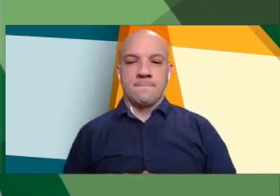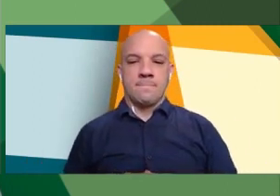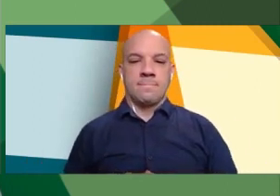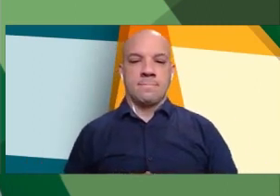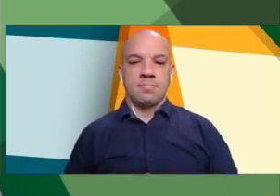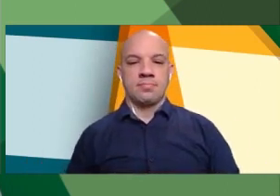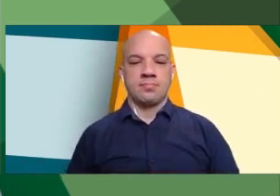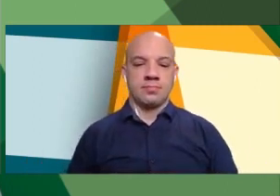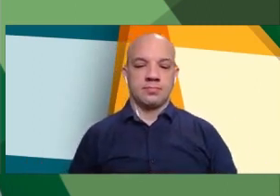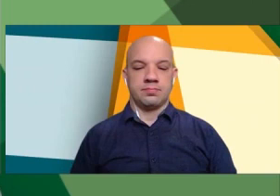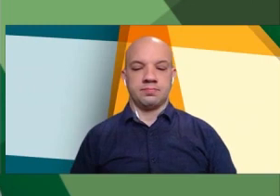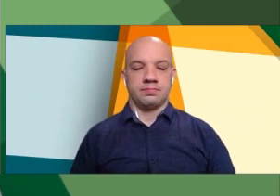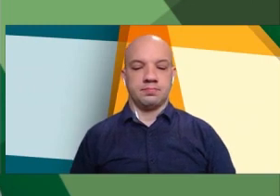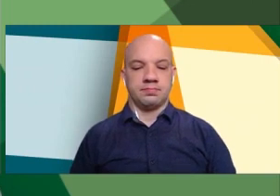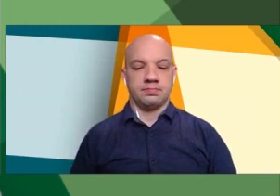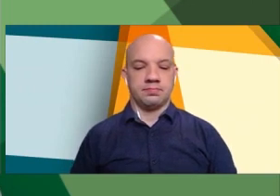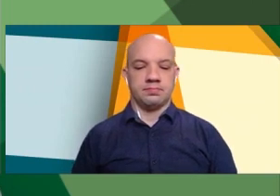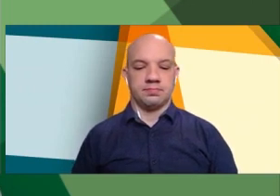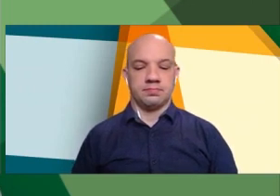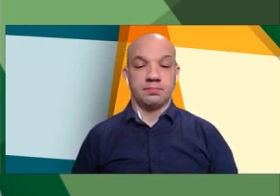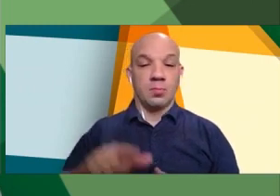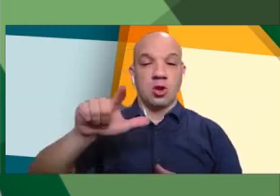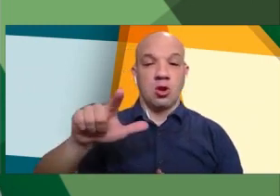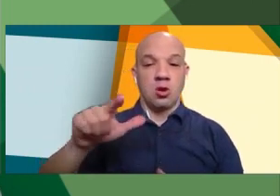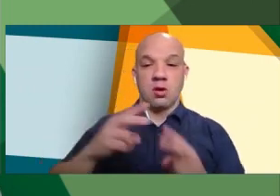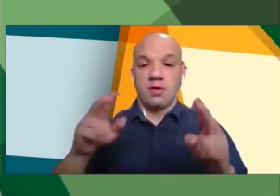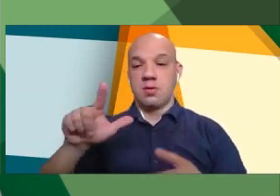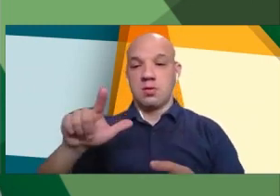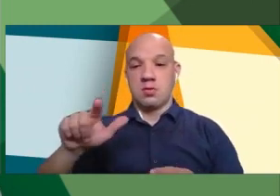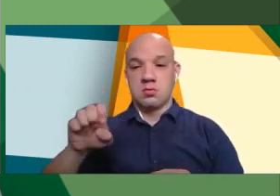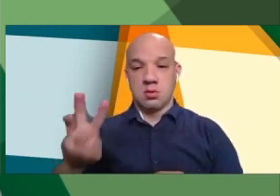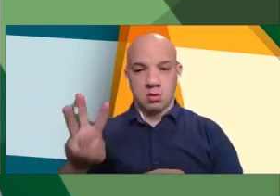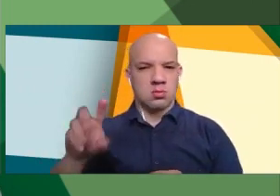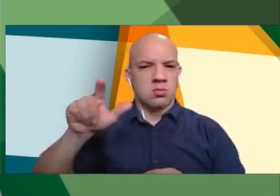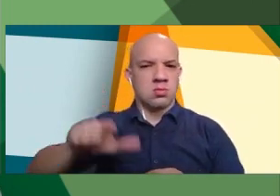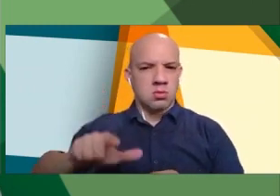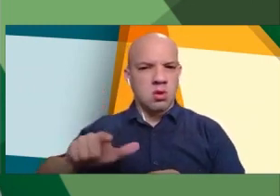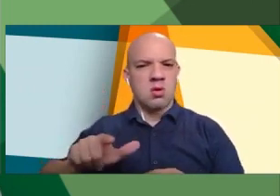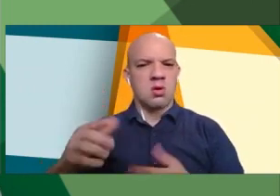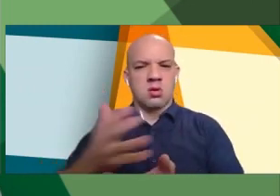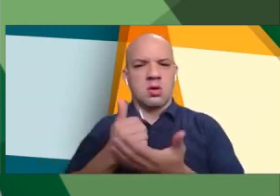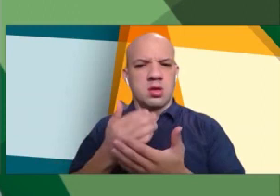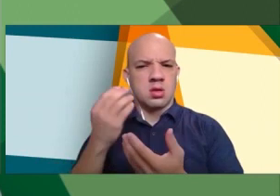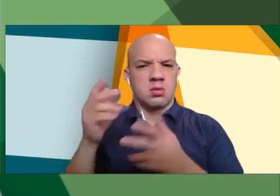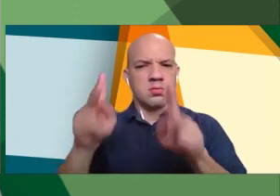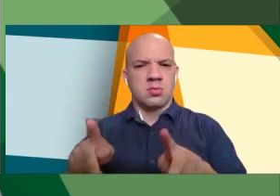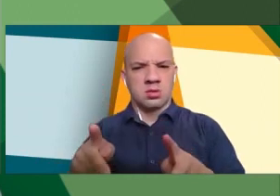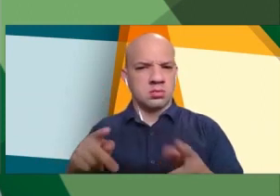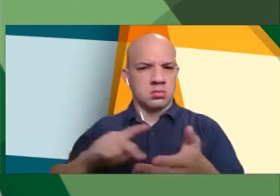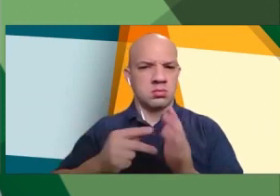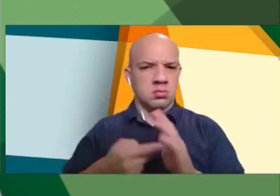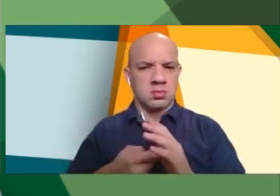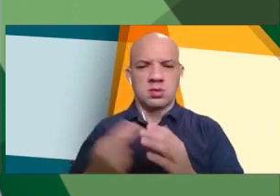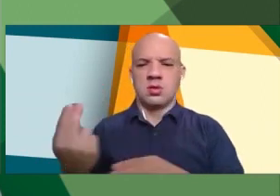When we are talking about that low and very low income person, we are referring using the